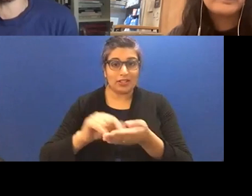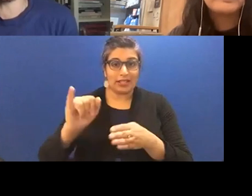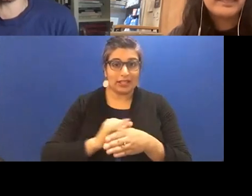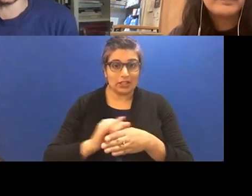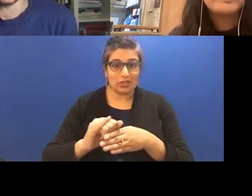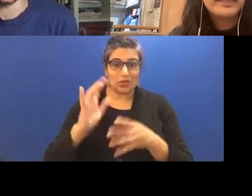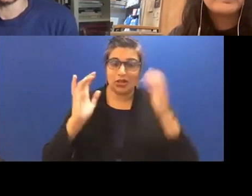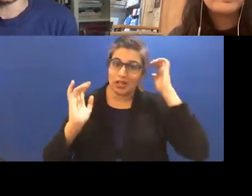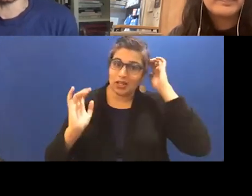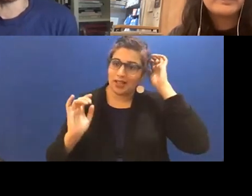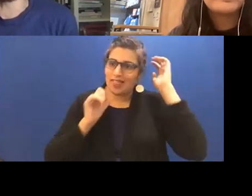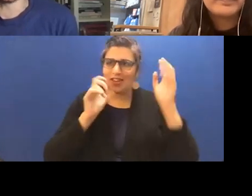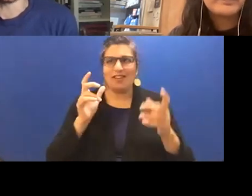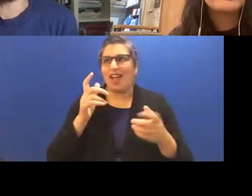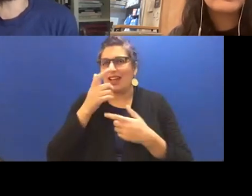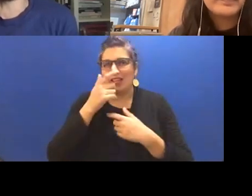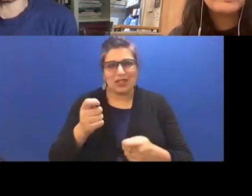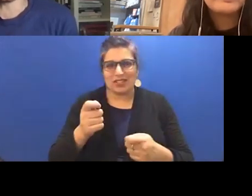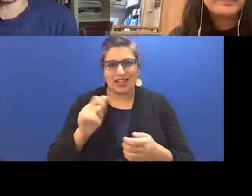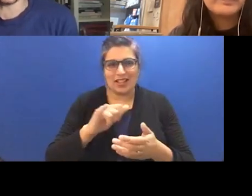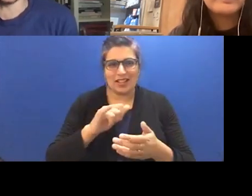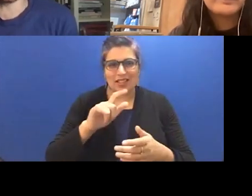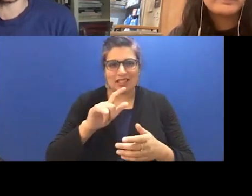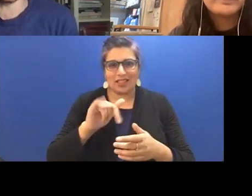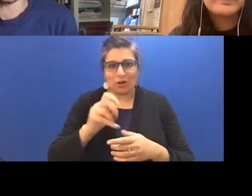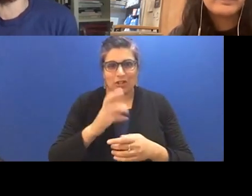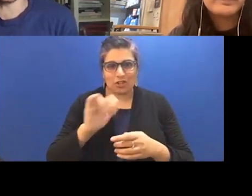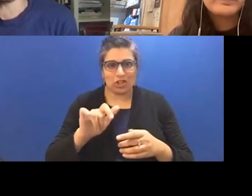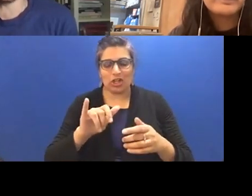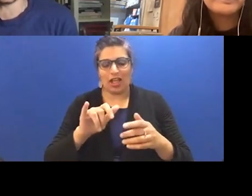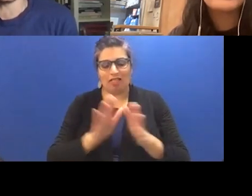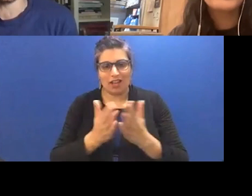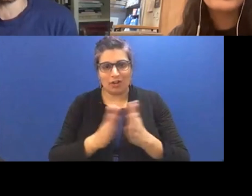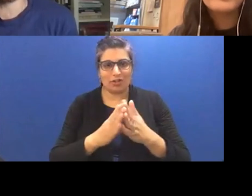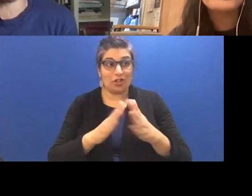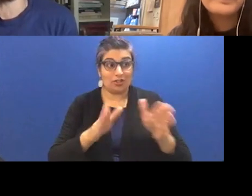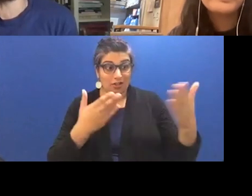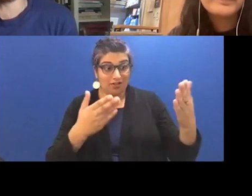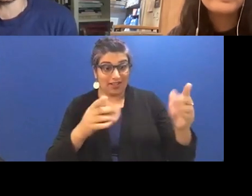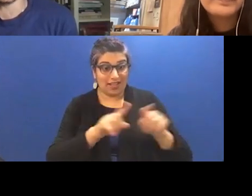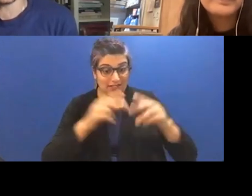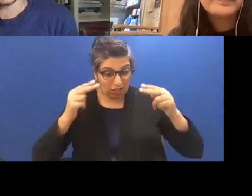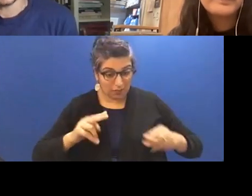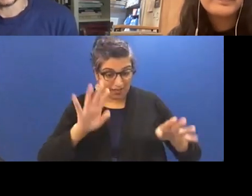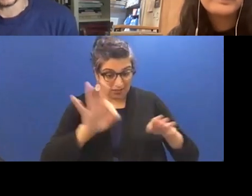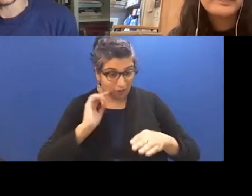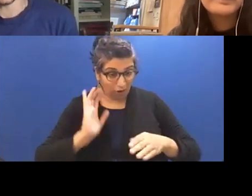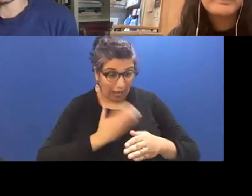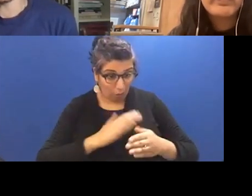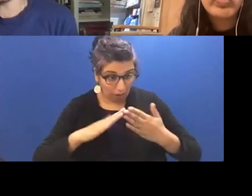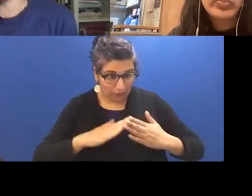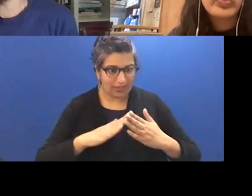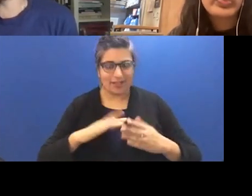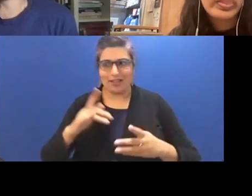vested interest in literature serving a certain kind of social or humanizing function for our communities. And